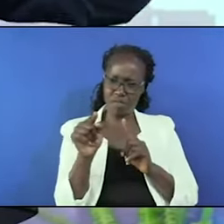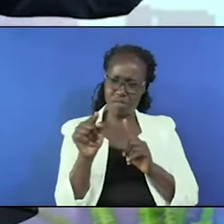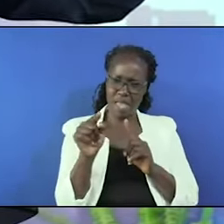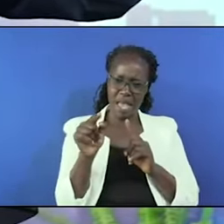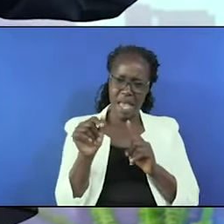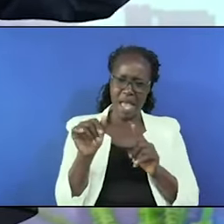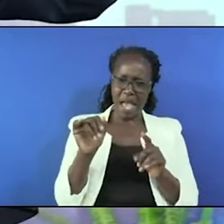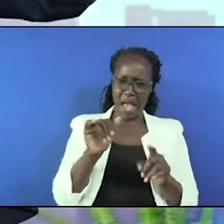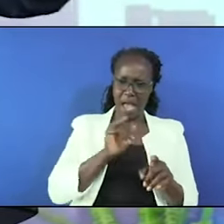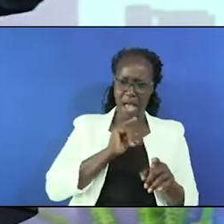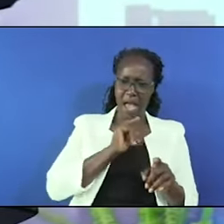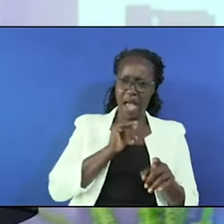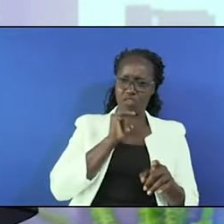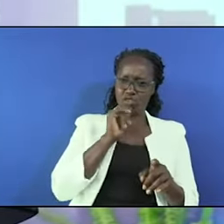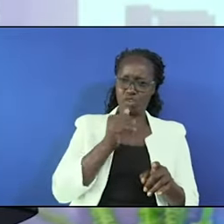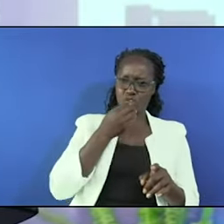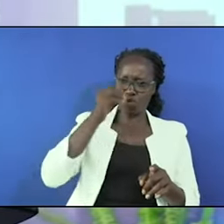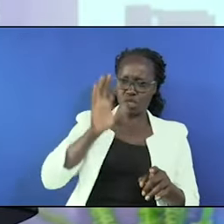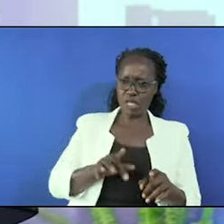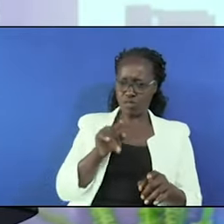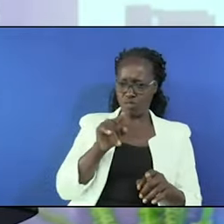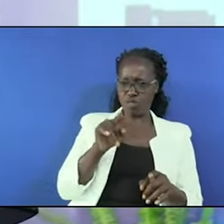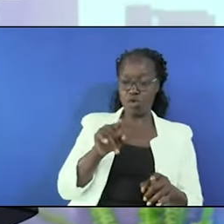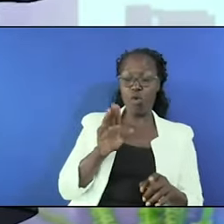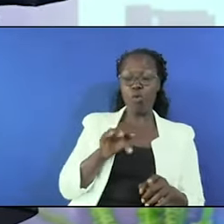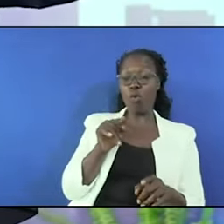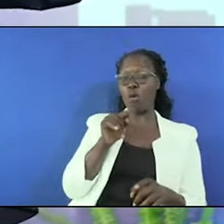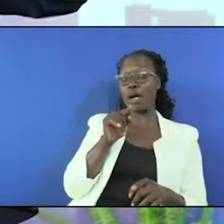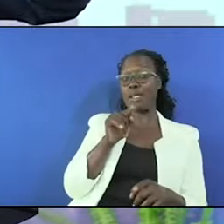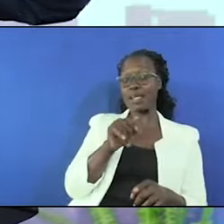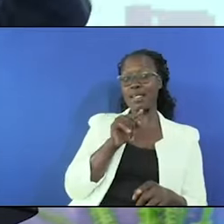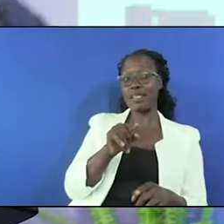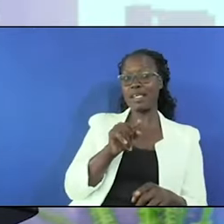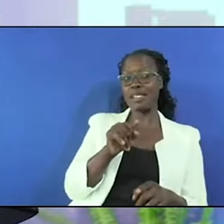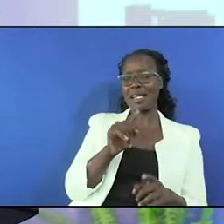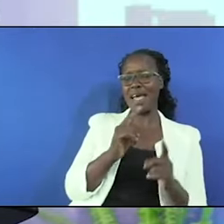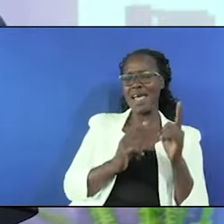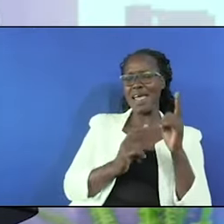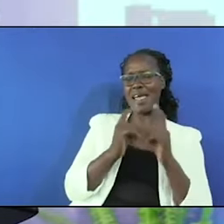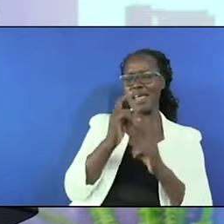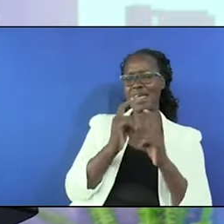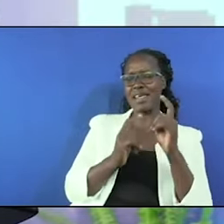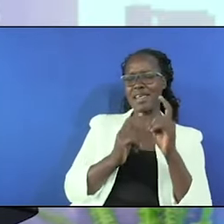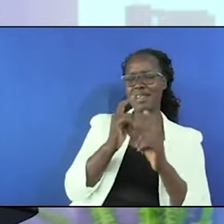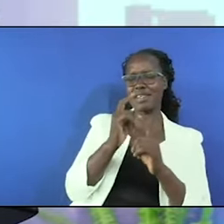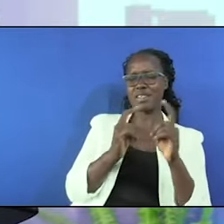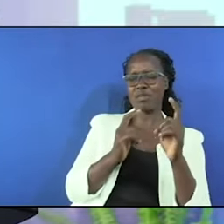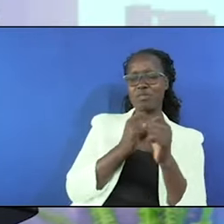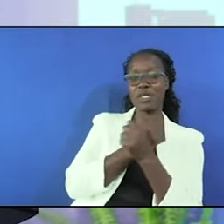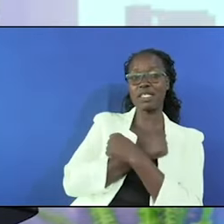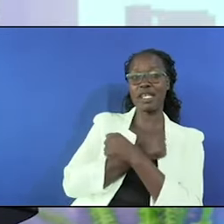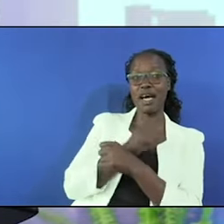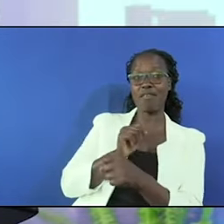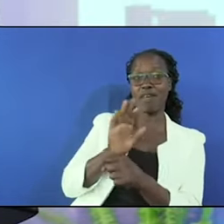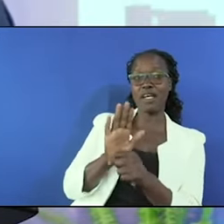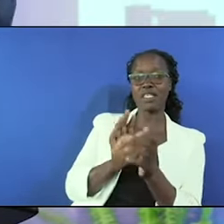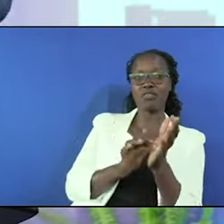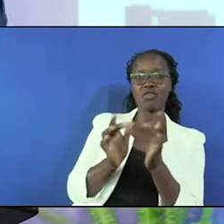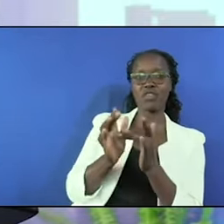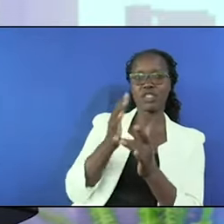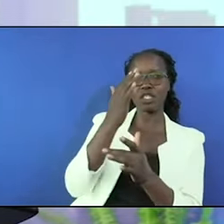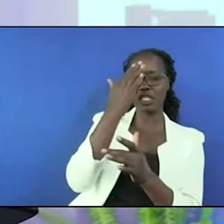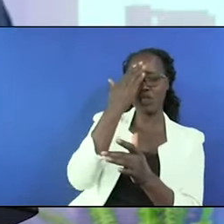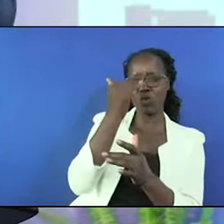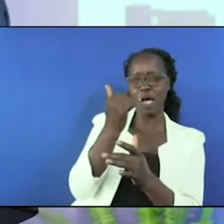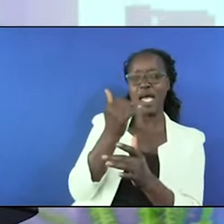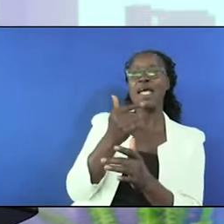not condemn you." That woman expressed her love for Jesus because